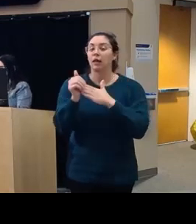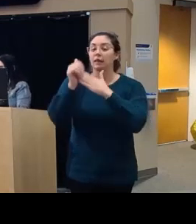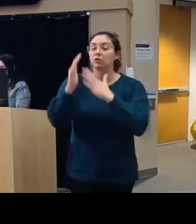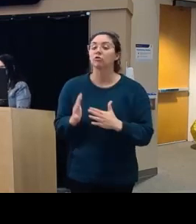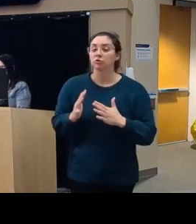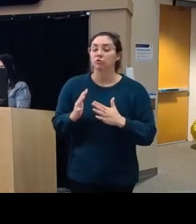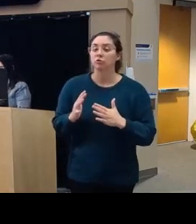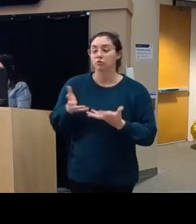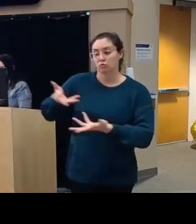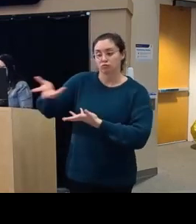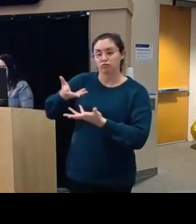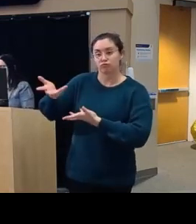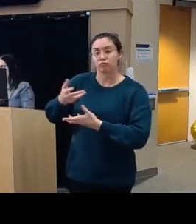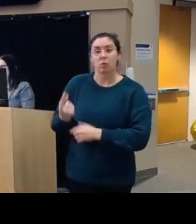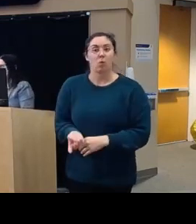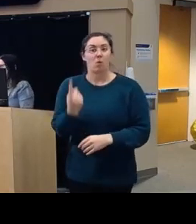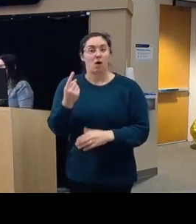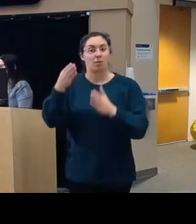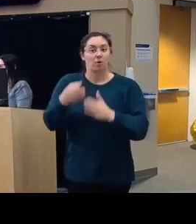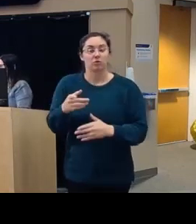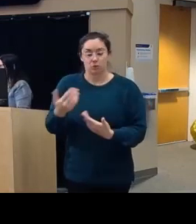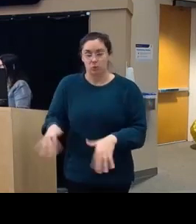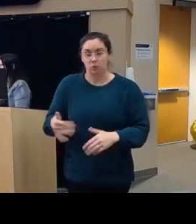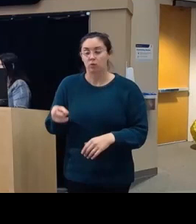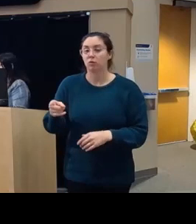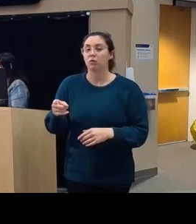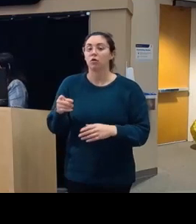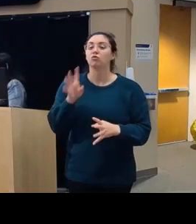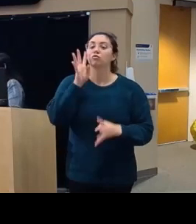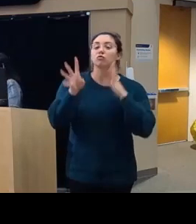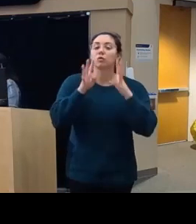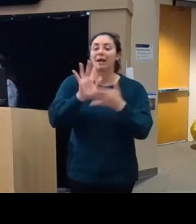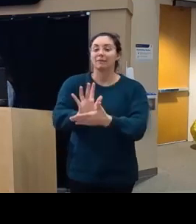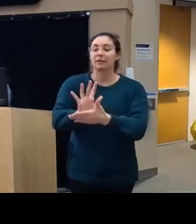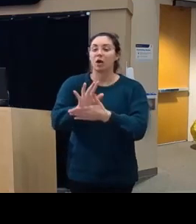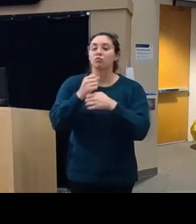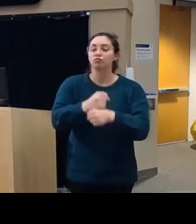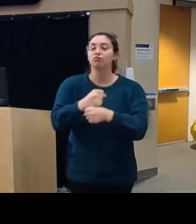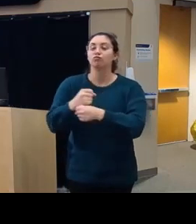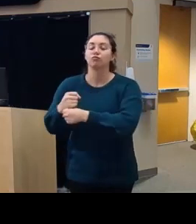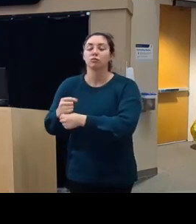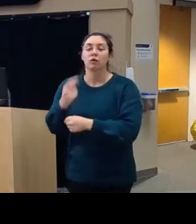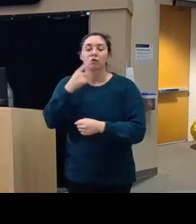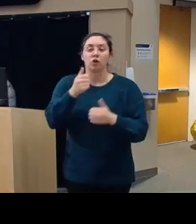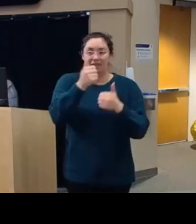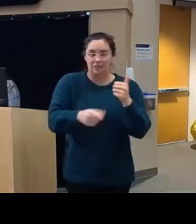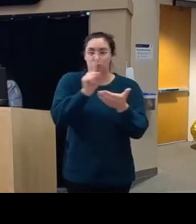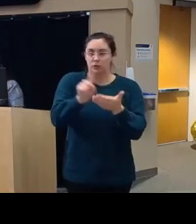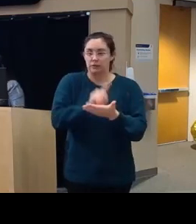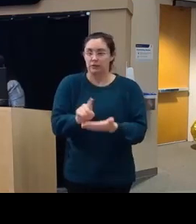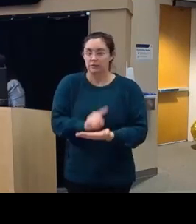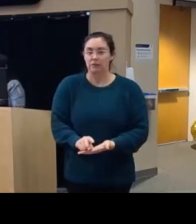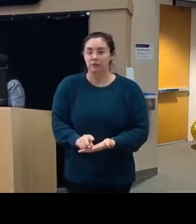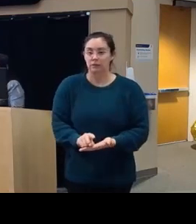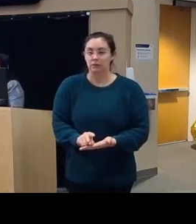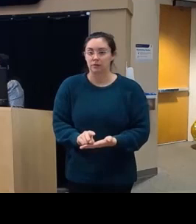leaders that we worked with, one in particular, and we created videos for each week of the